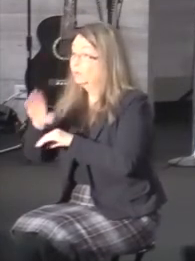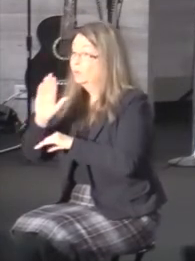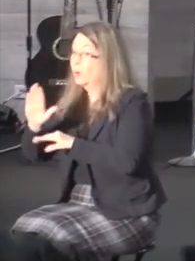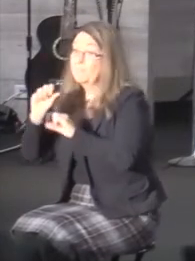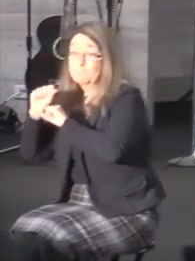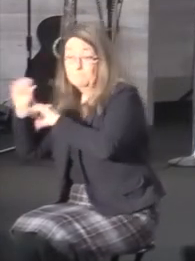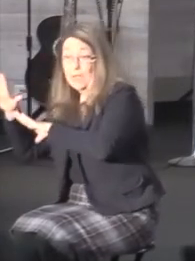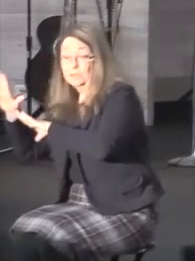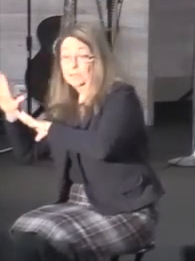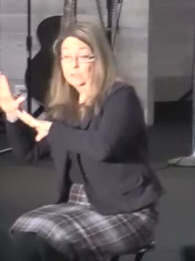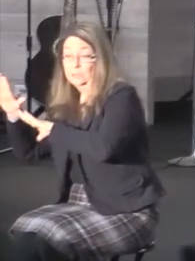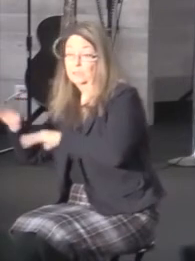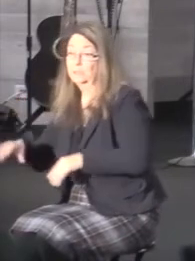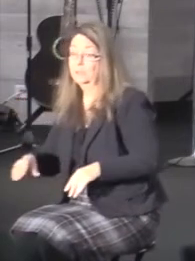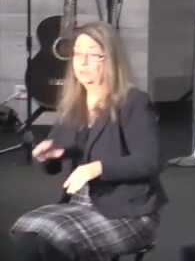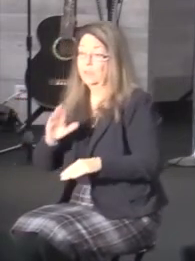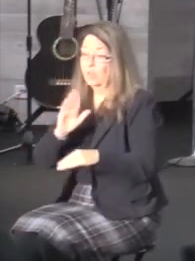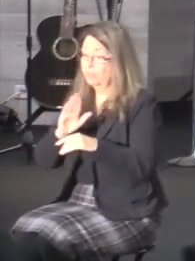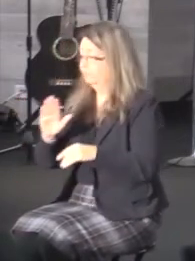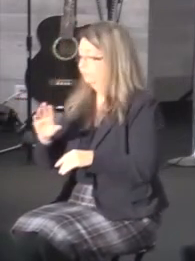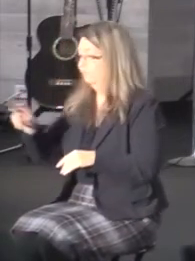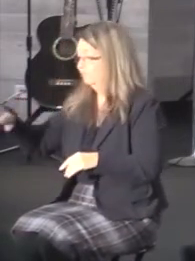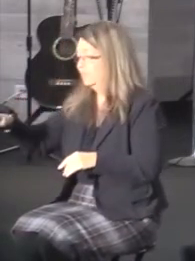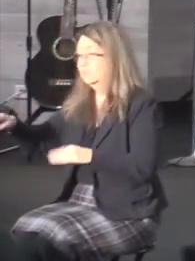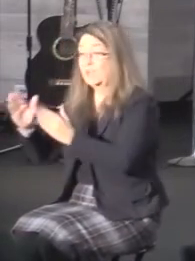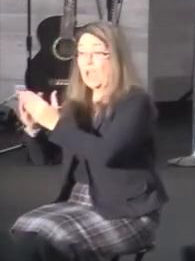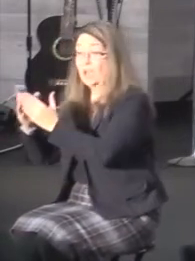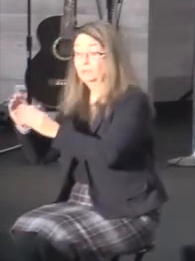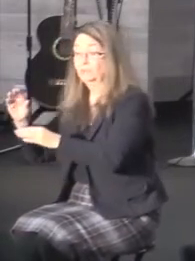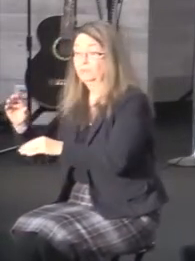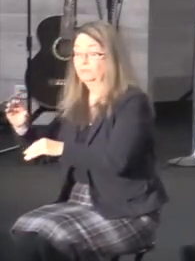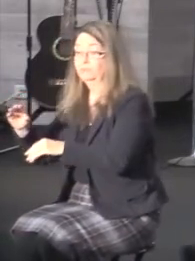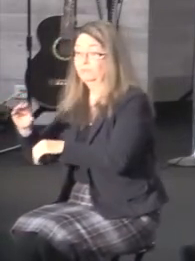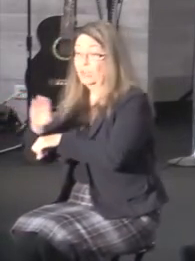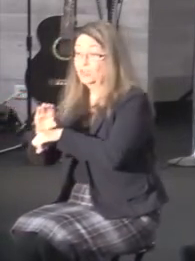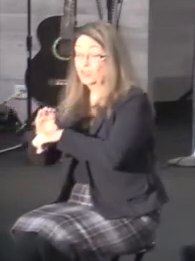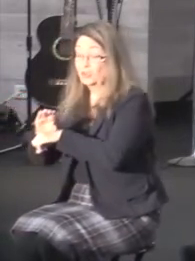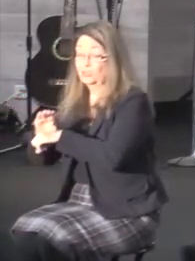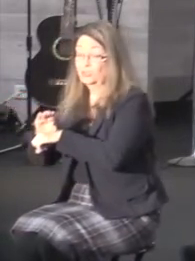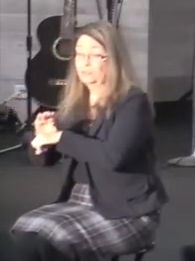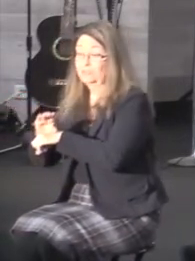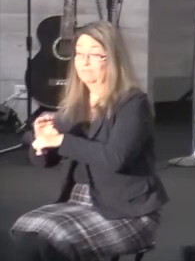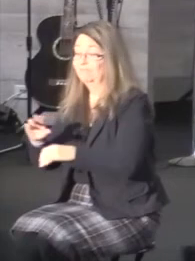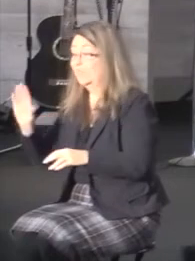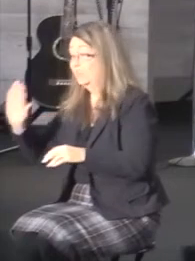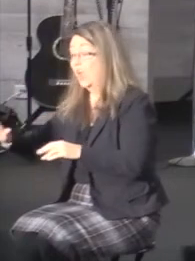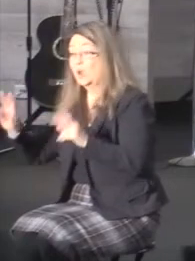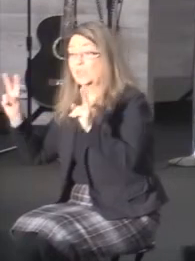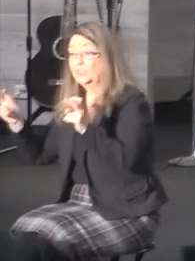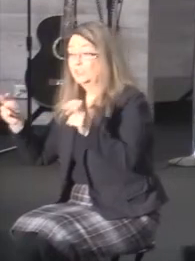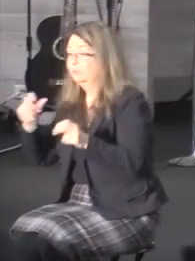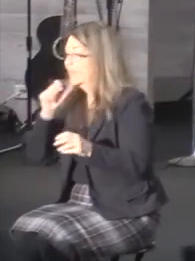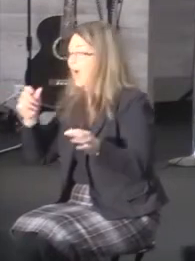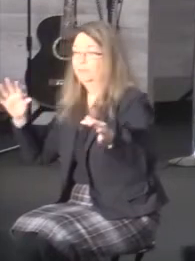Philippi, it was disunity. That was their issue. They were struggling with disunity. And Paul says, look, I want you to have joy. I want you to give thanks.